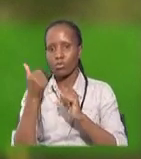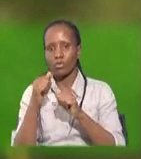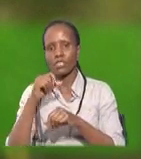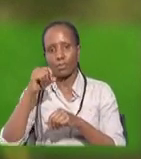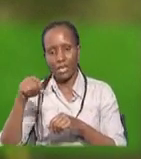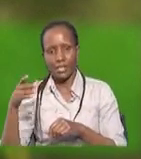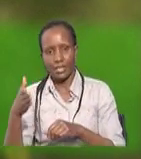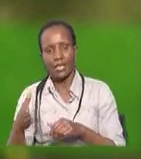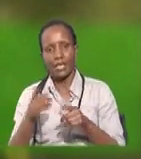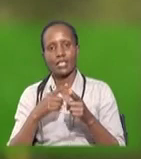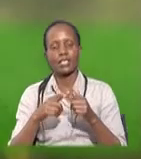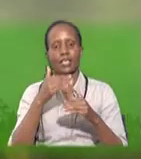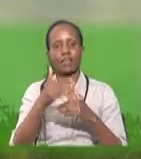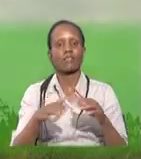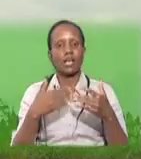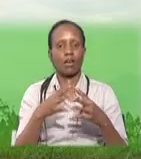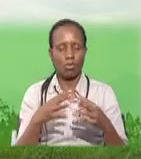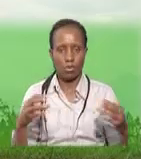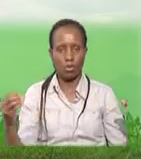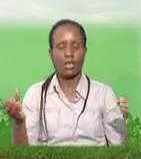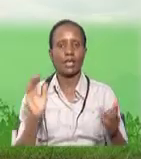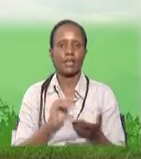grown, after how long they should be irrigated.